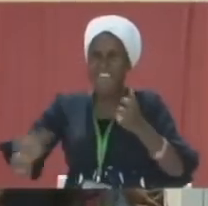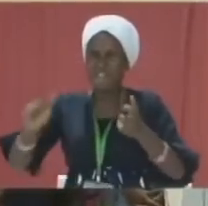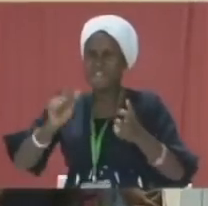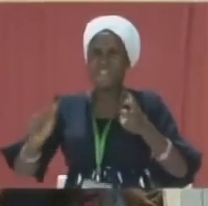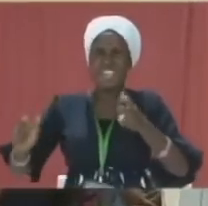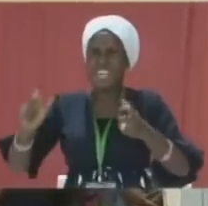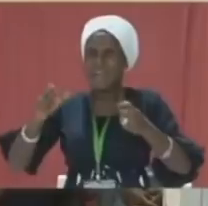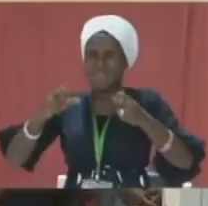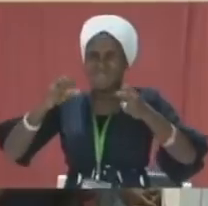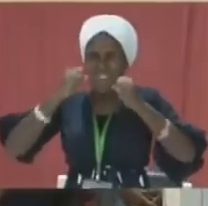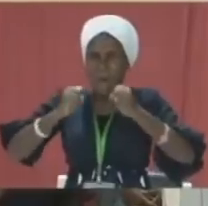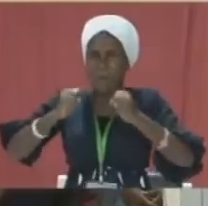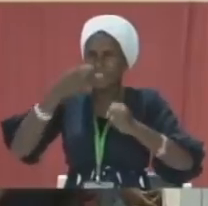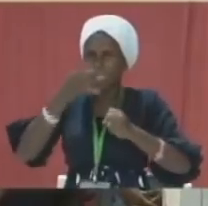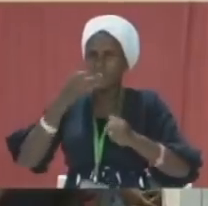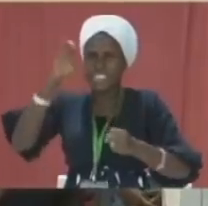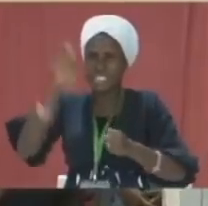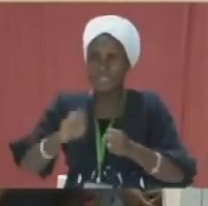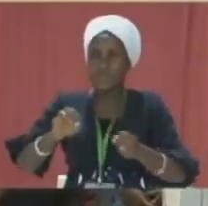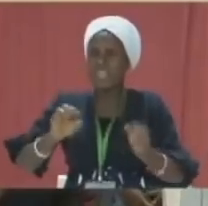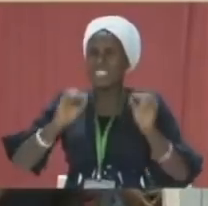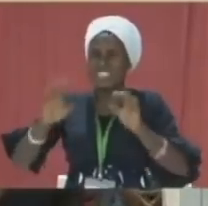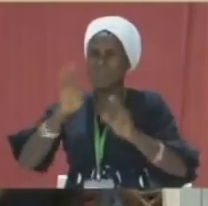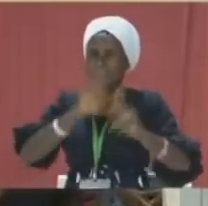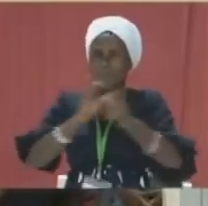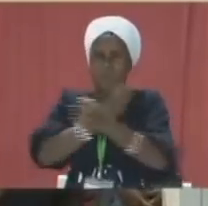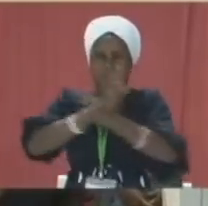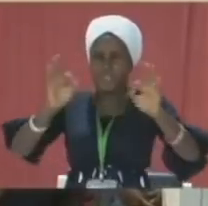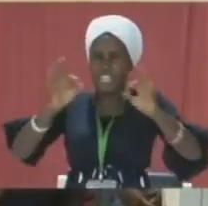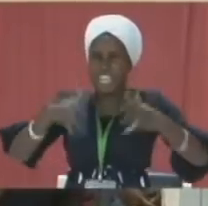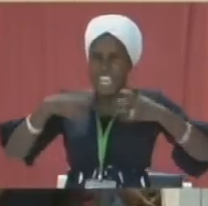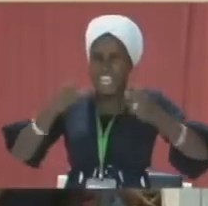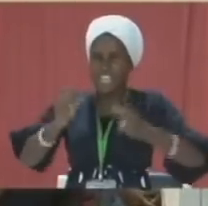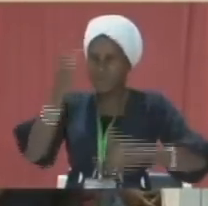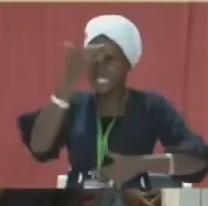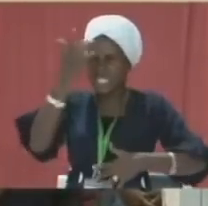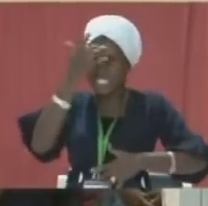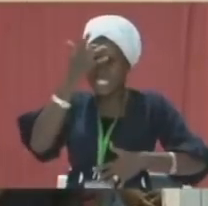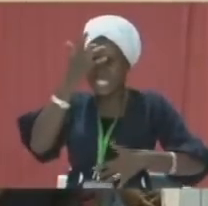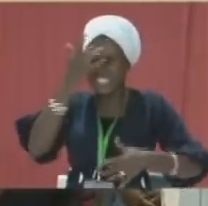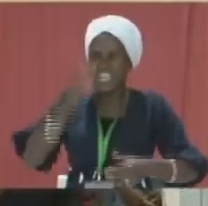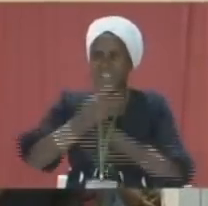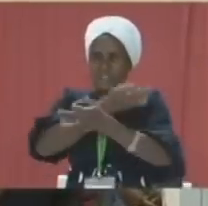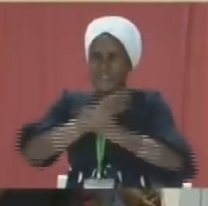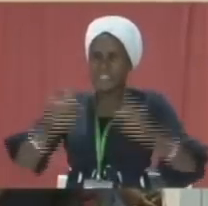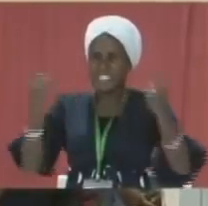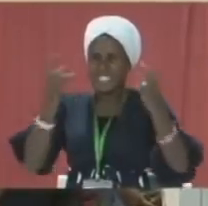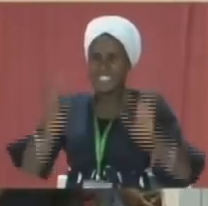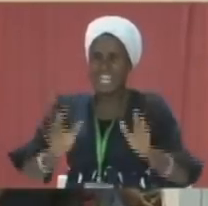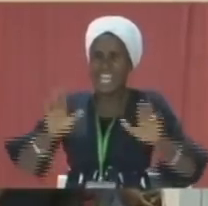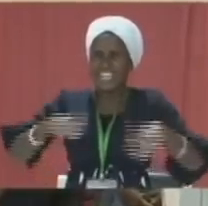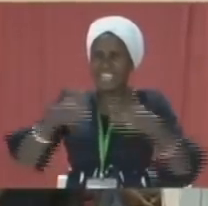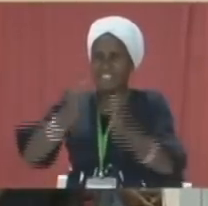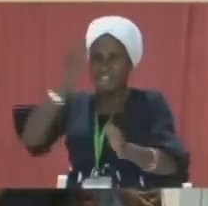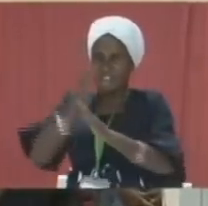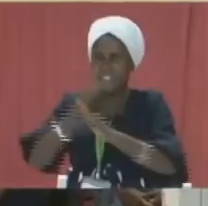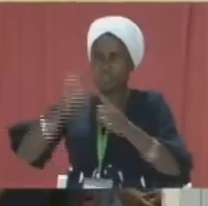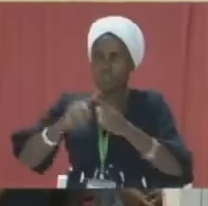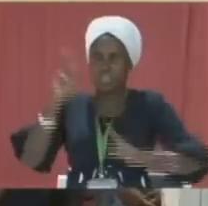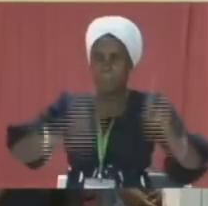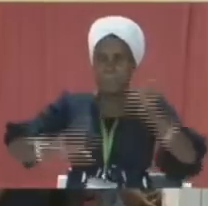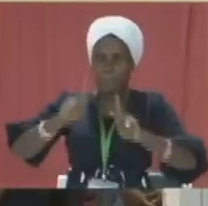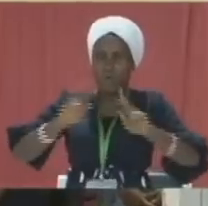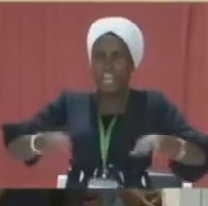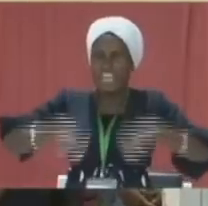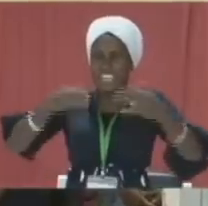people free, healing the sick, saving sinners, giving faith to the people, giving joy in the hearts